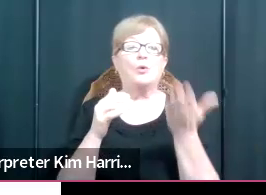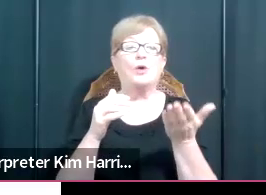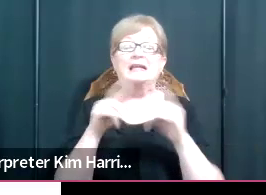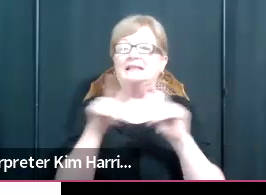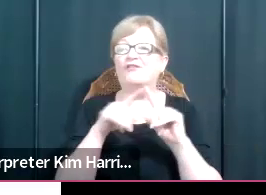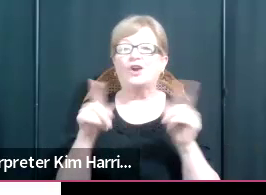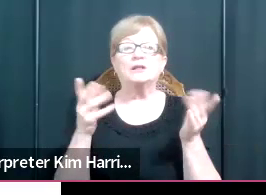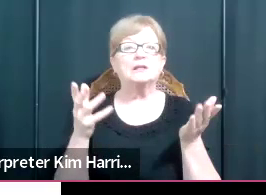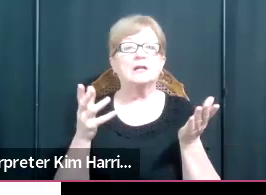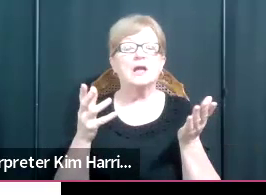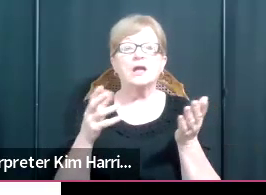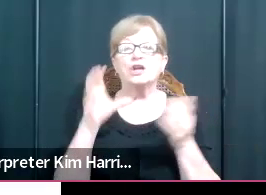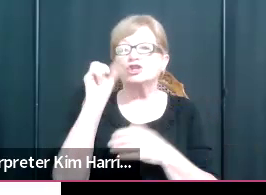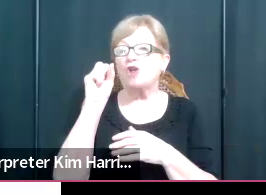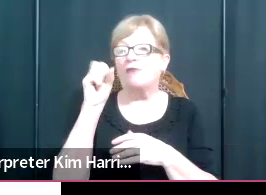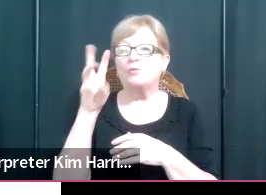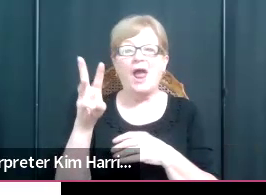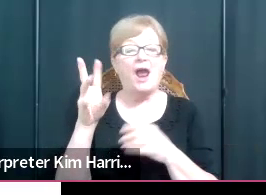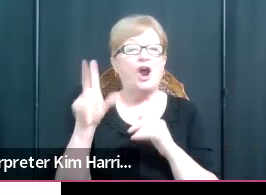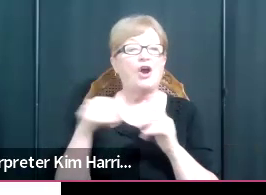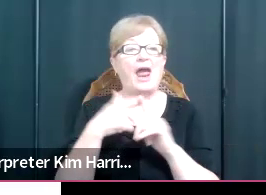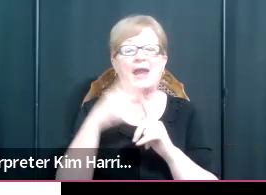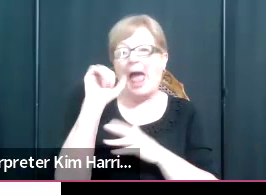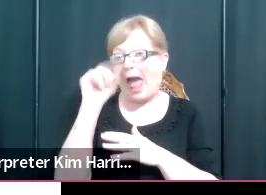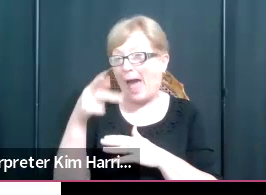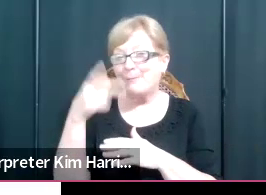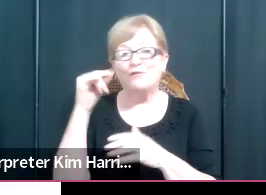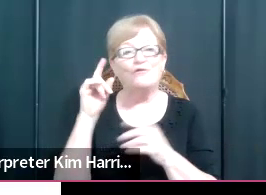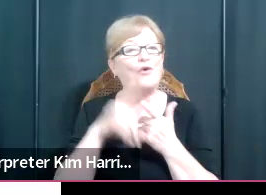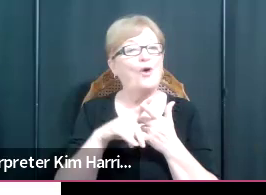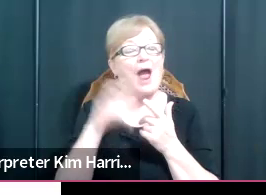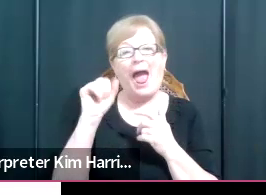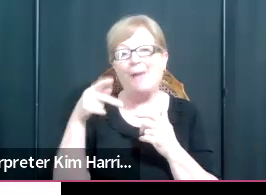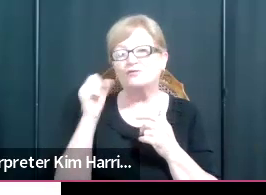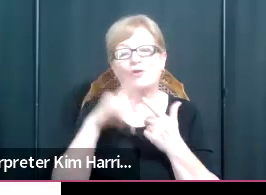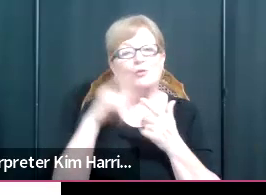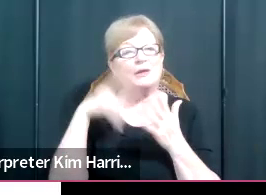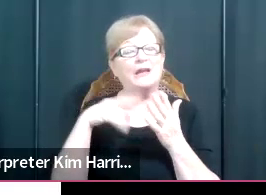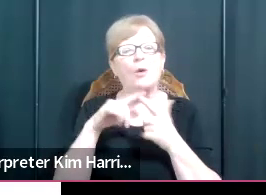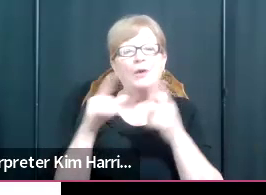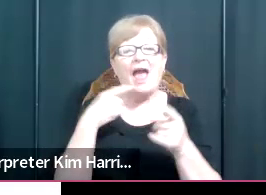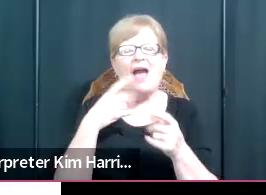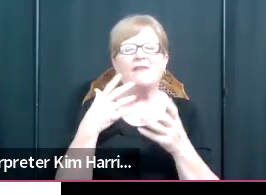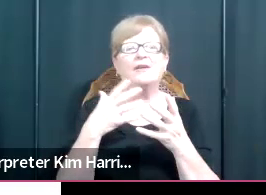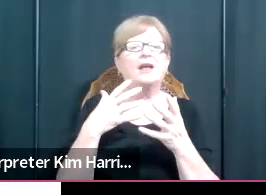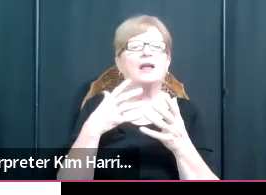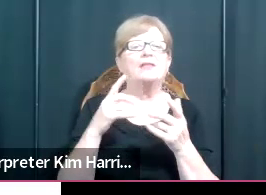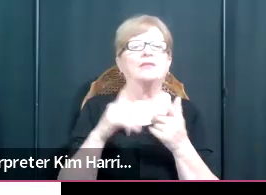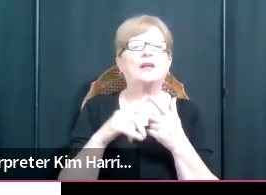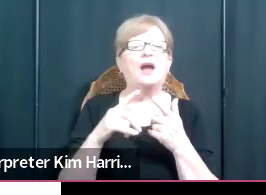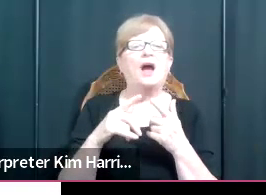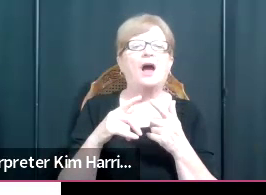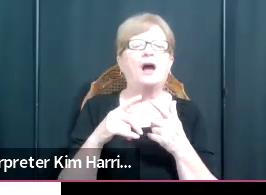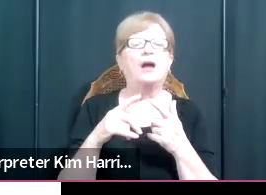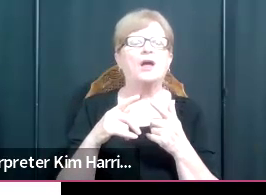different software and programs and apps for reading. So there's the Immersive Reader, which is a tool to help